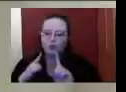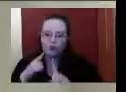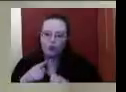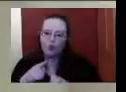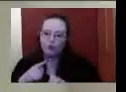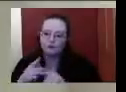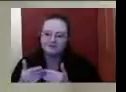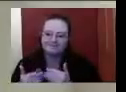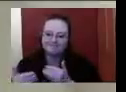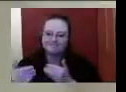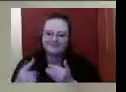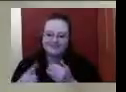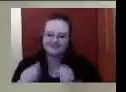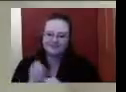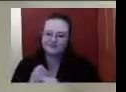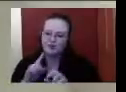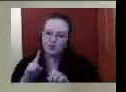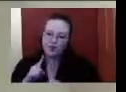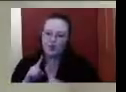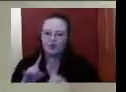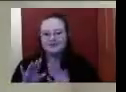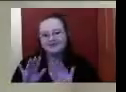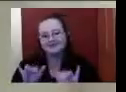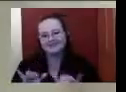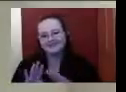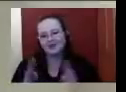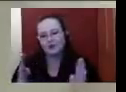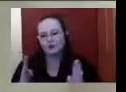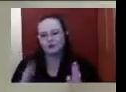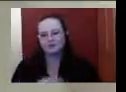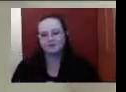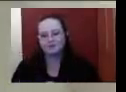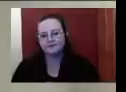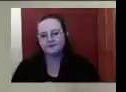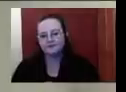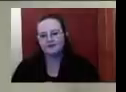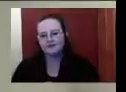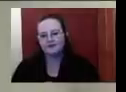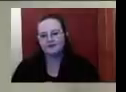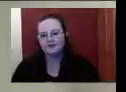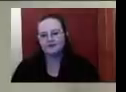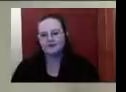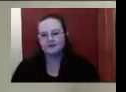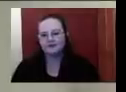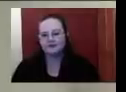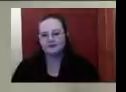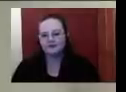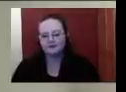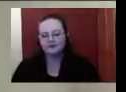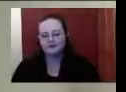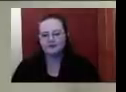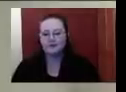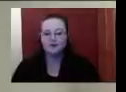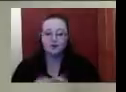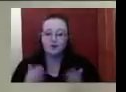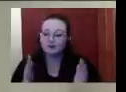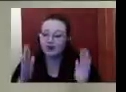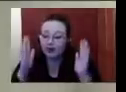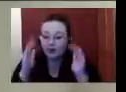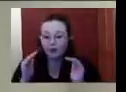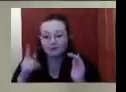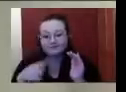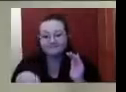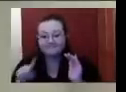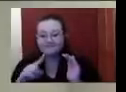moving forward for this year. So Dr. Meghani, thanks again. I wish everybody a